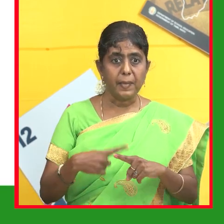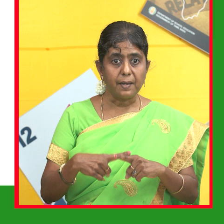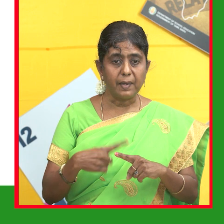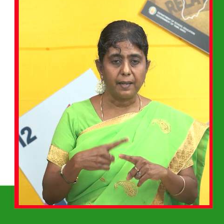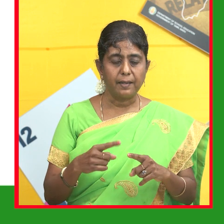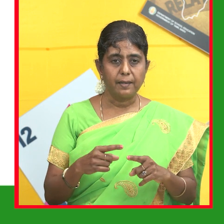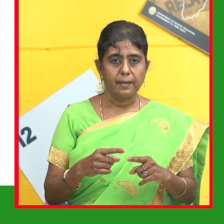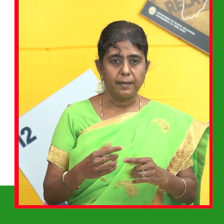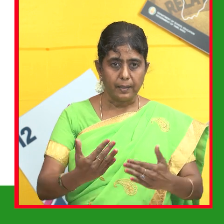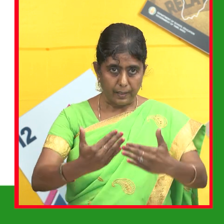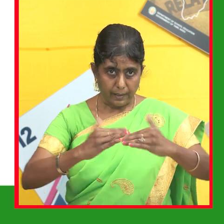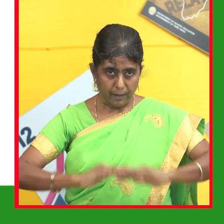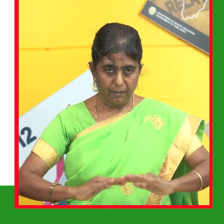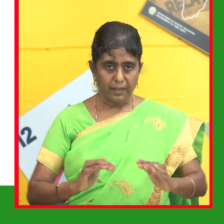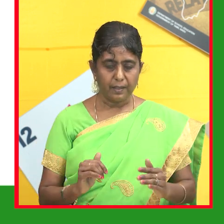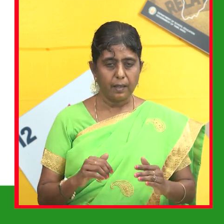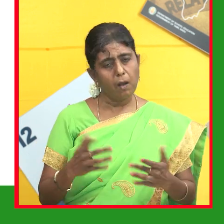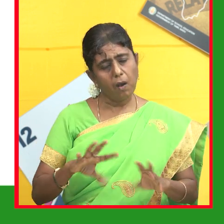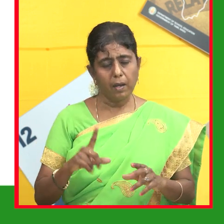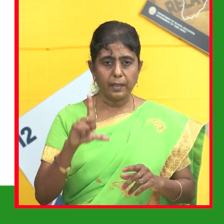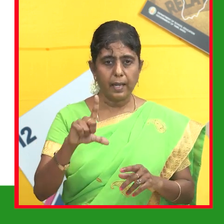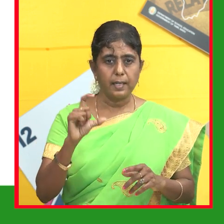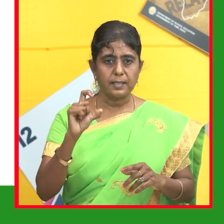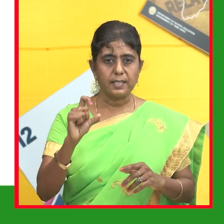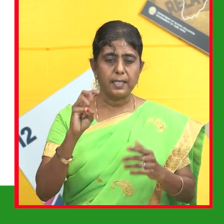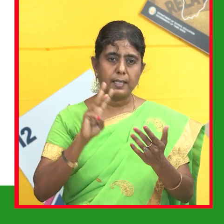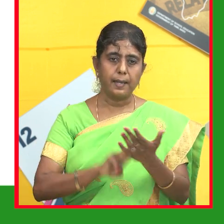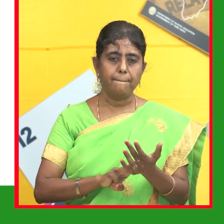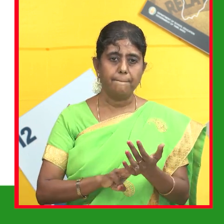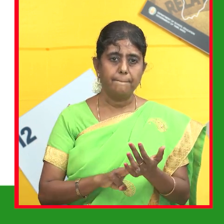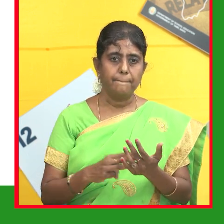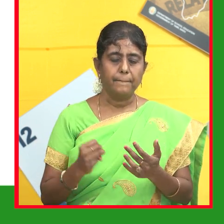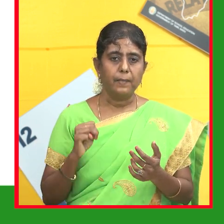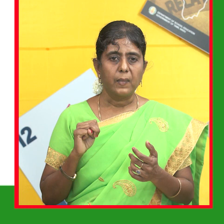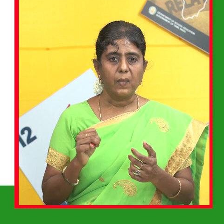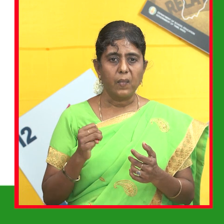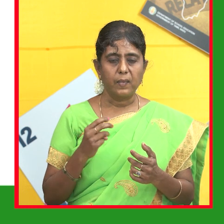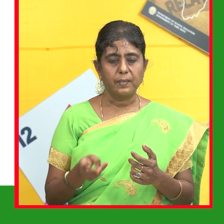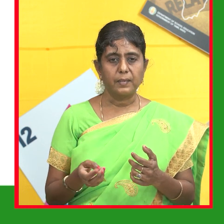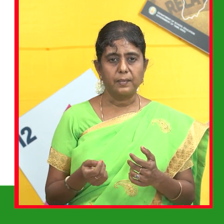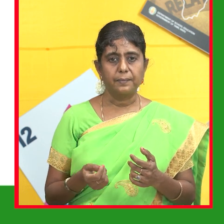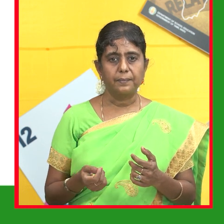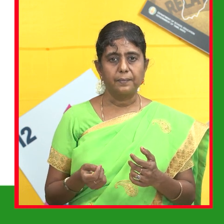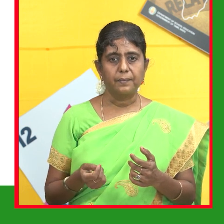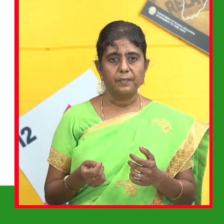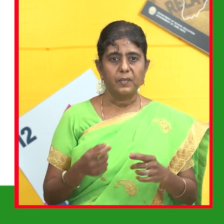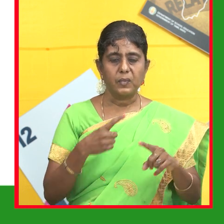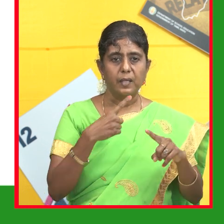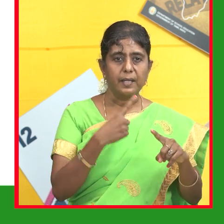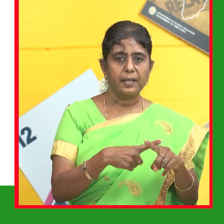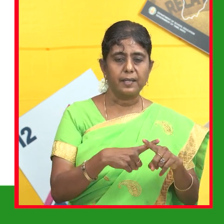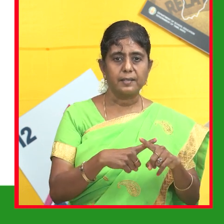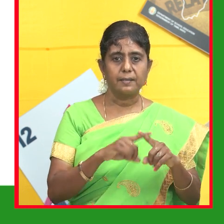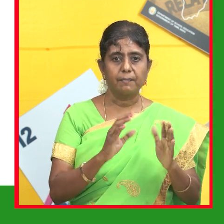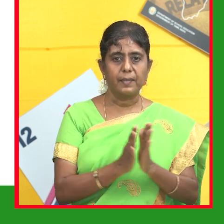denominator, that is the LCM. Even in the last classes you saw about how to find LCM and GCD. Let us use the